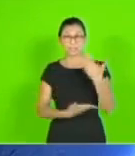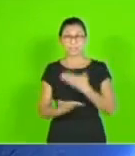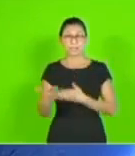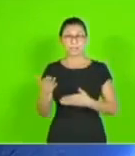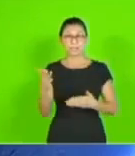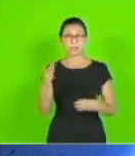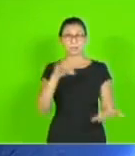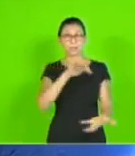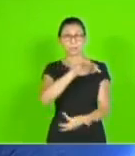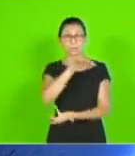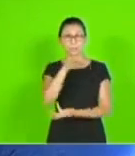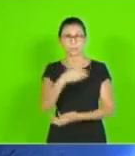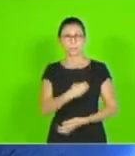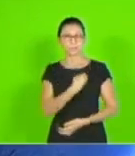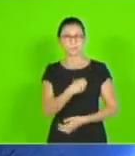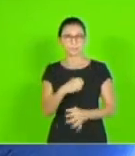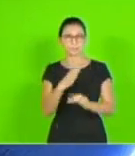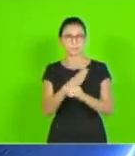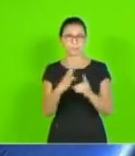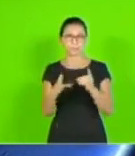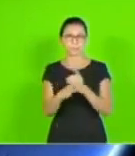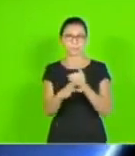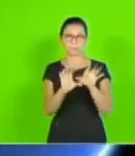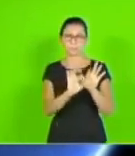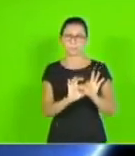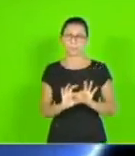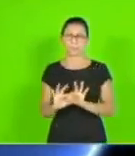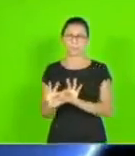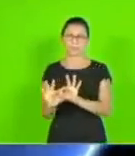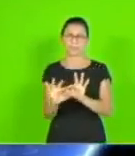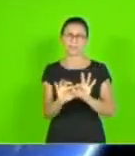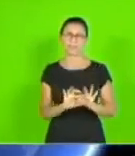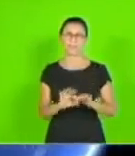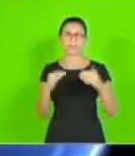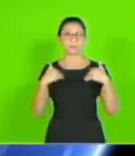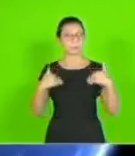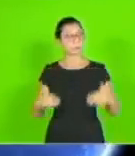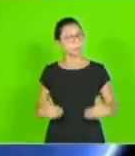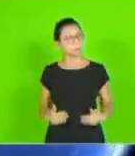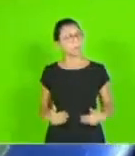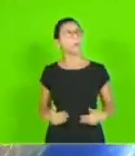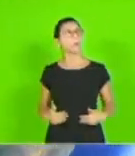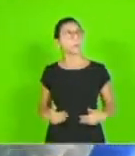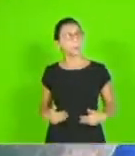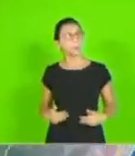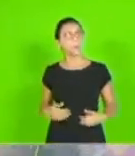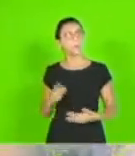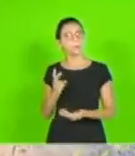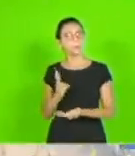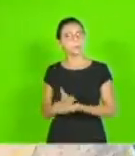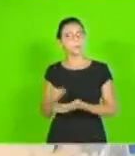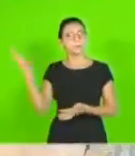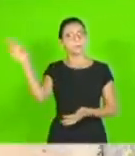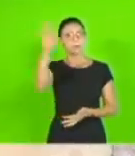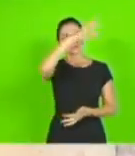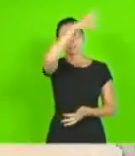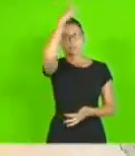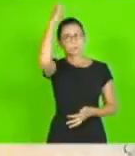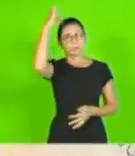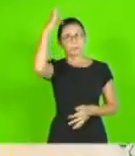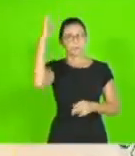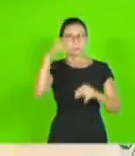Brethren from all parts of the world participate in one service together in the same body and the same